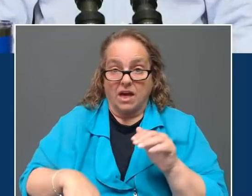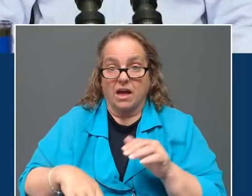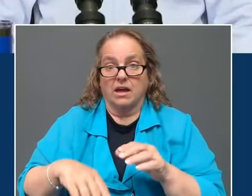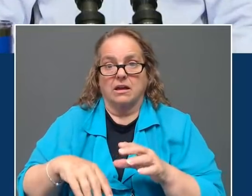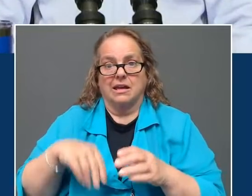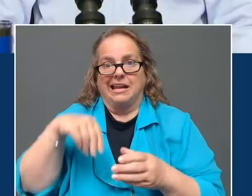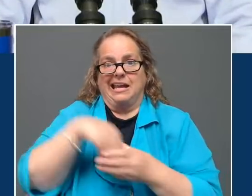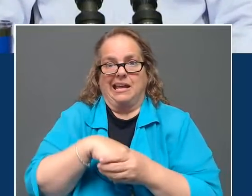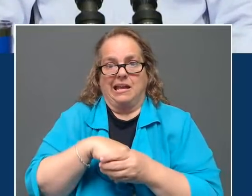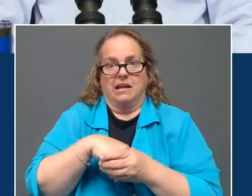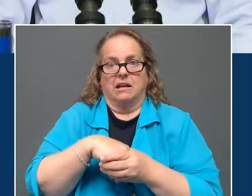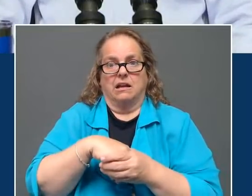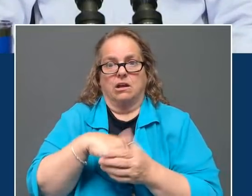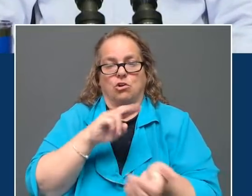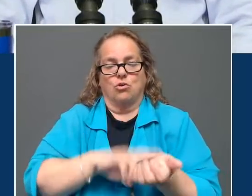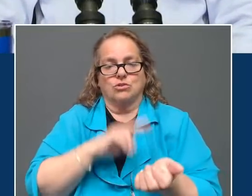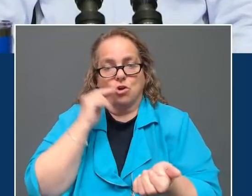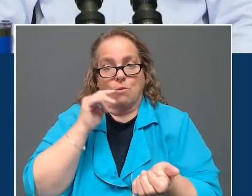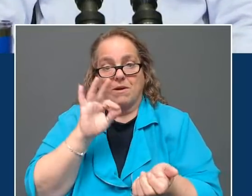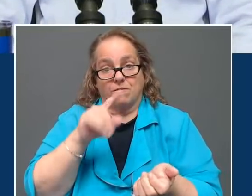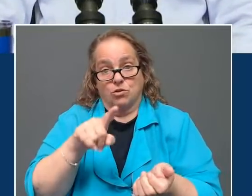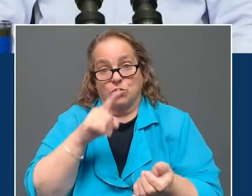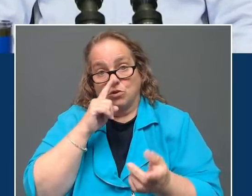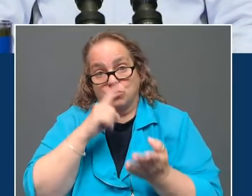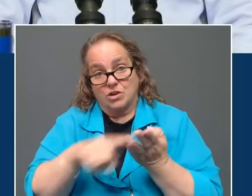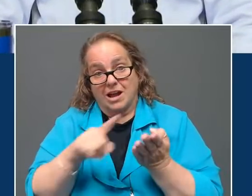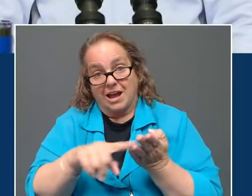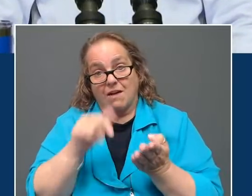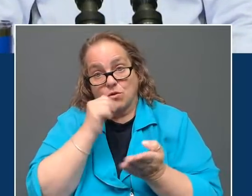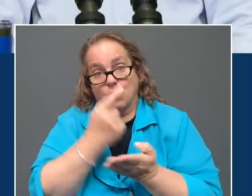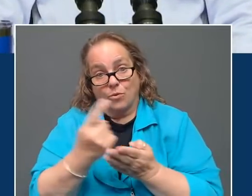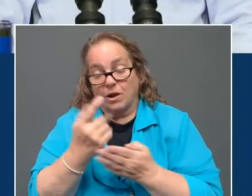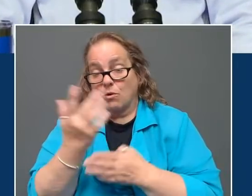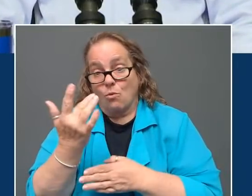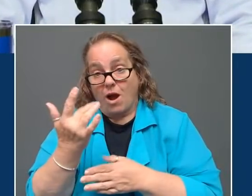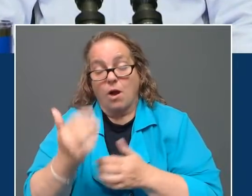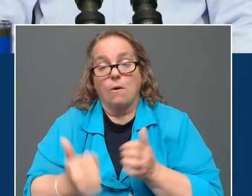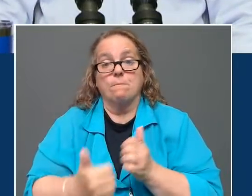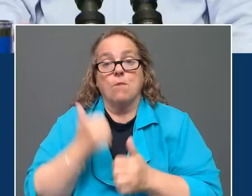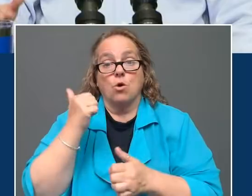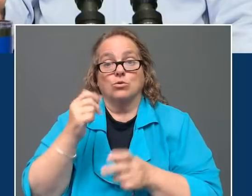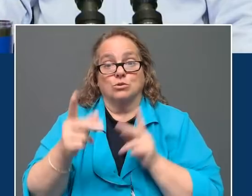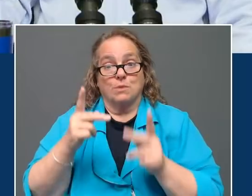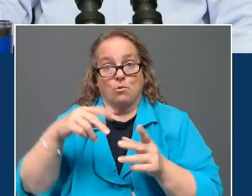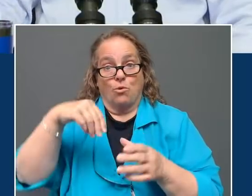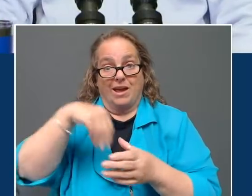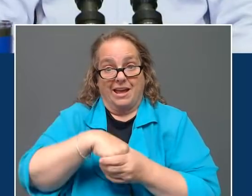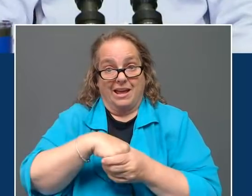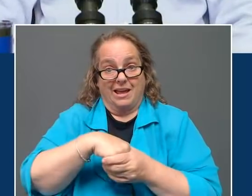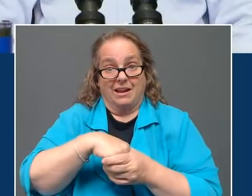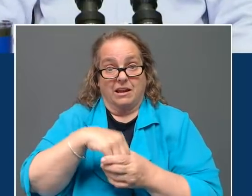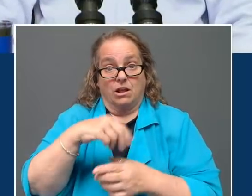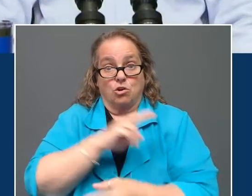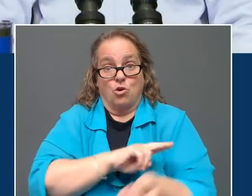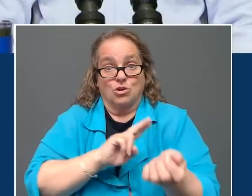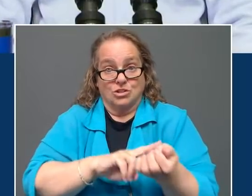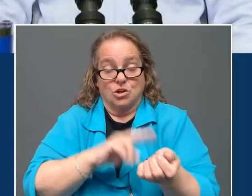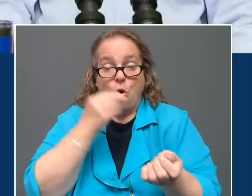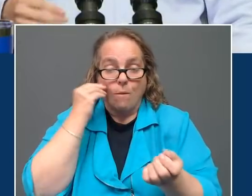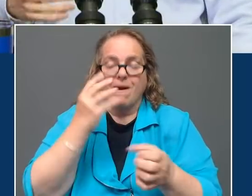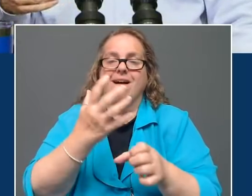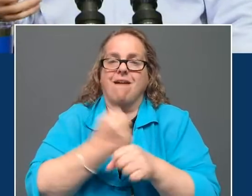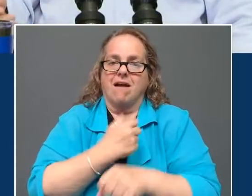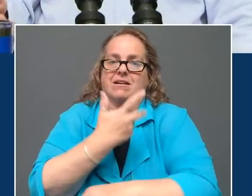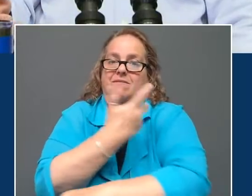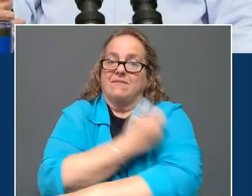in every week, you know why. Is that the vast majority of residents got the vaccine, and a little less than half of the